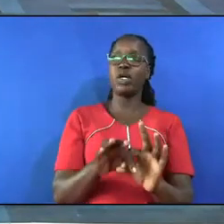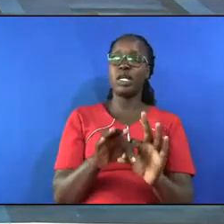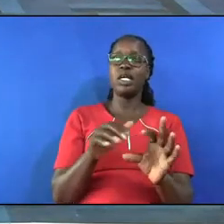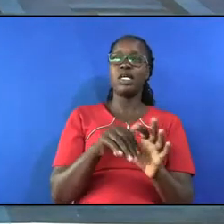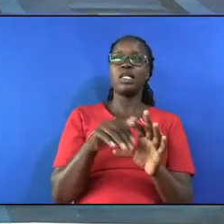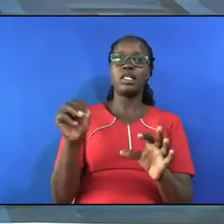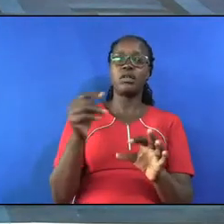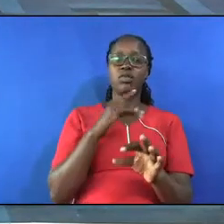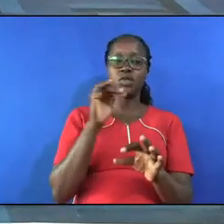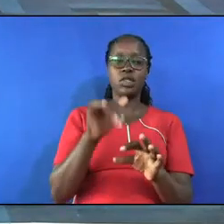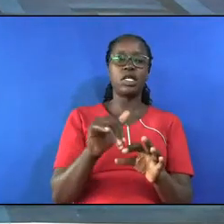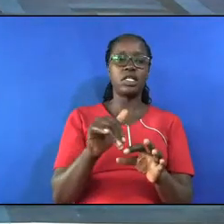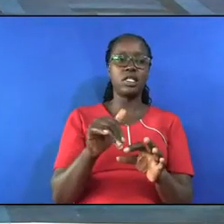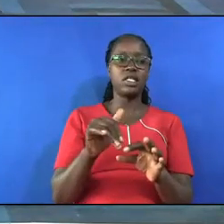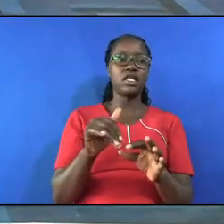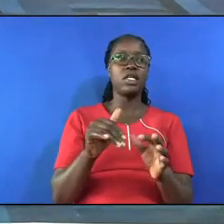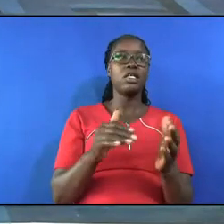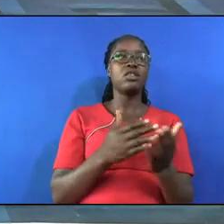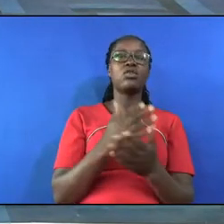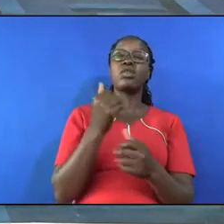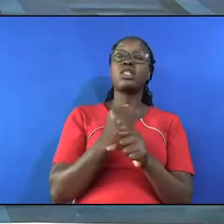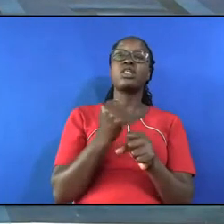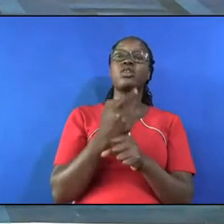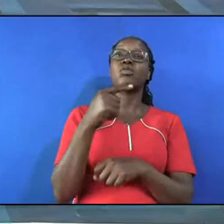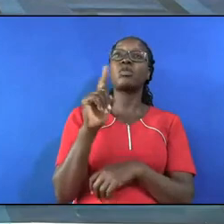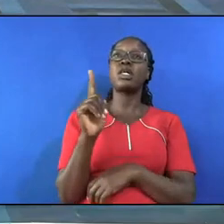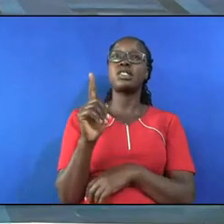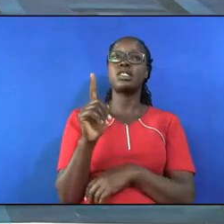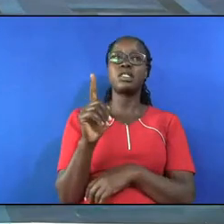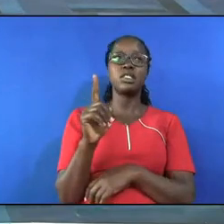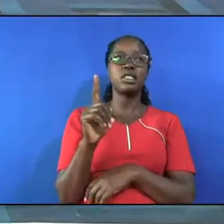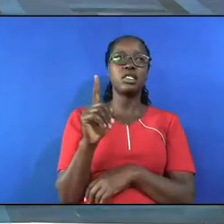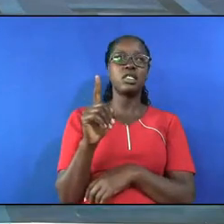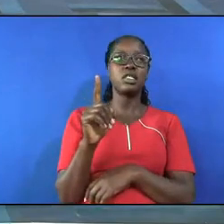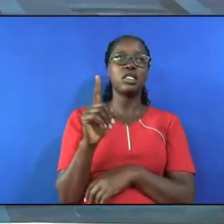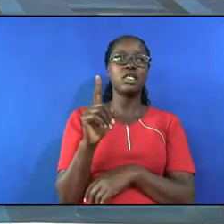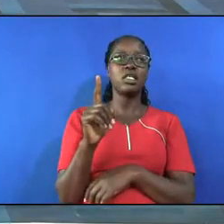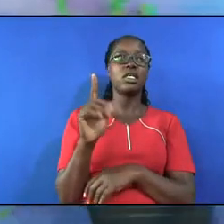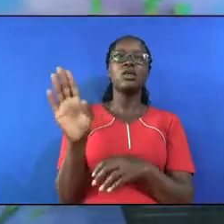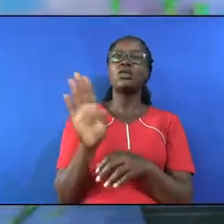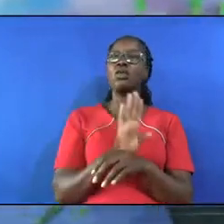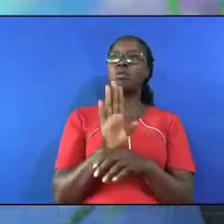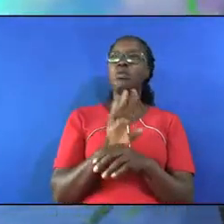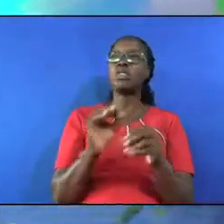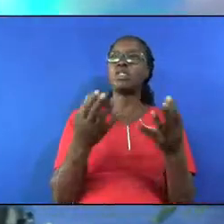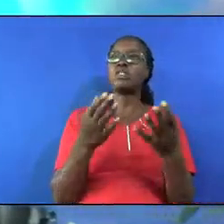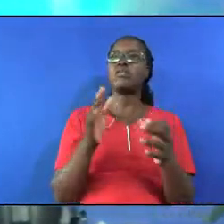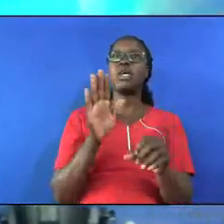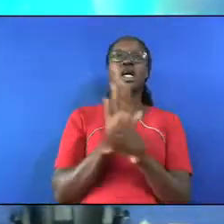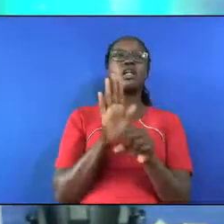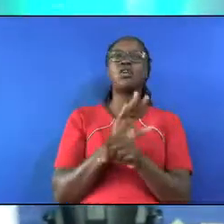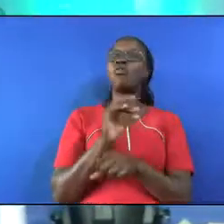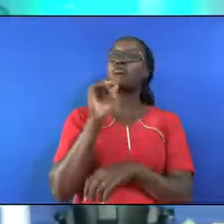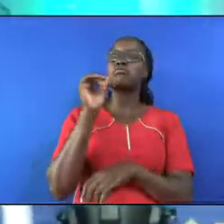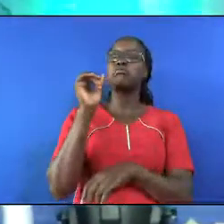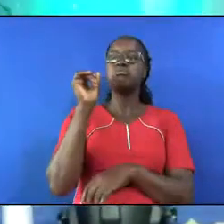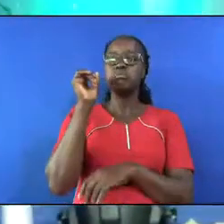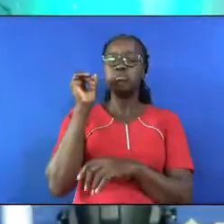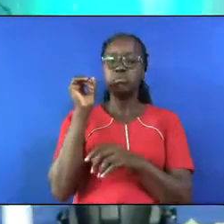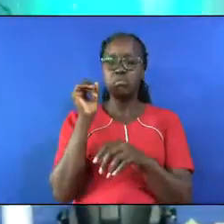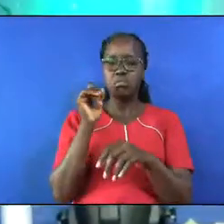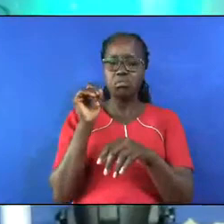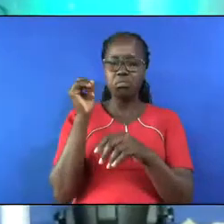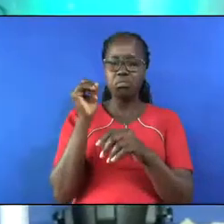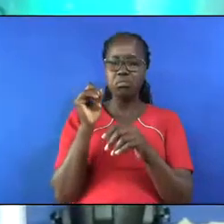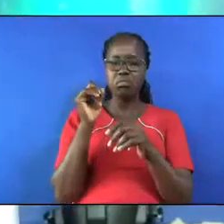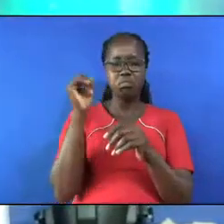inside so that they may do that which is right. Amen? So we are busy giving our children a lot of painkillers when the